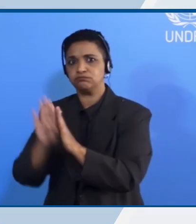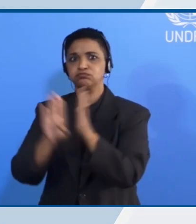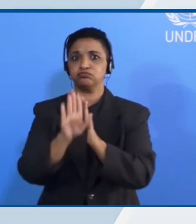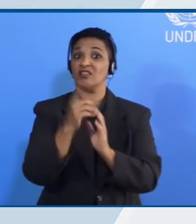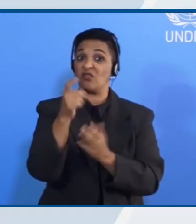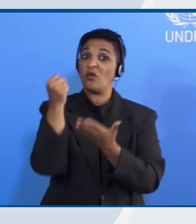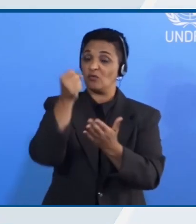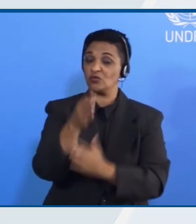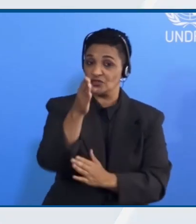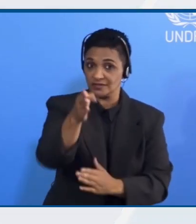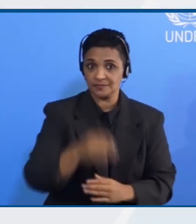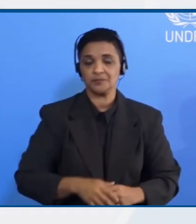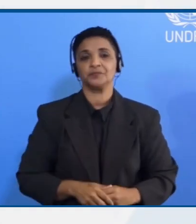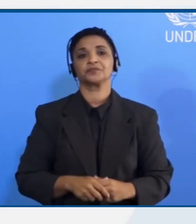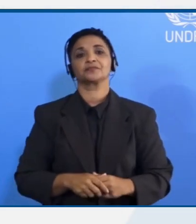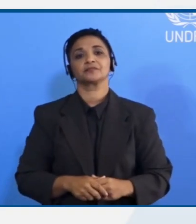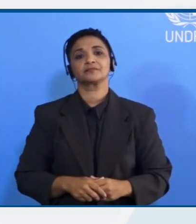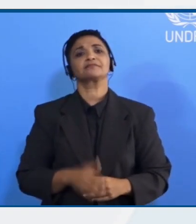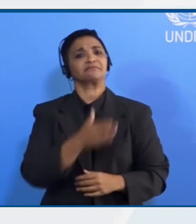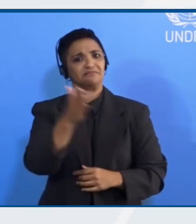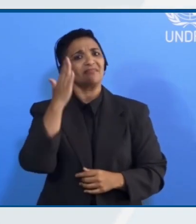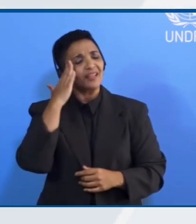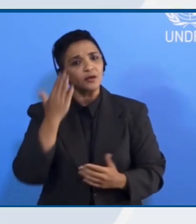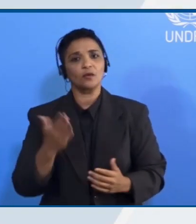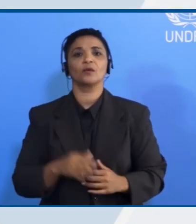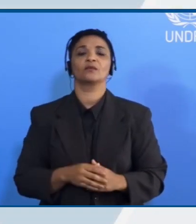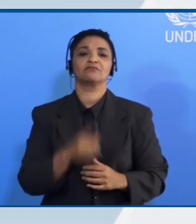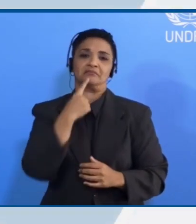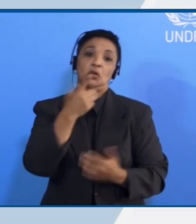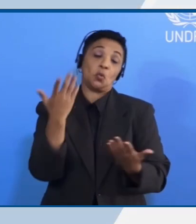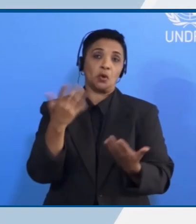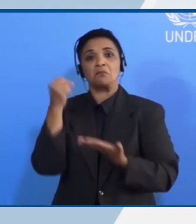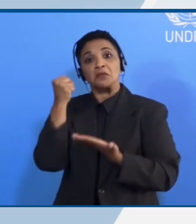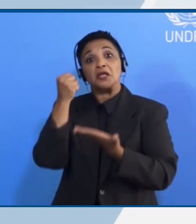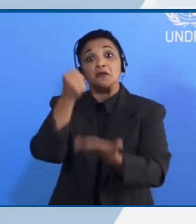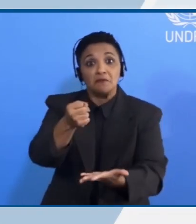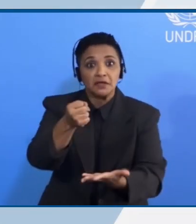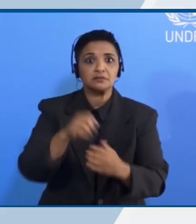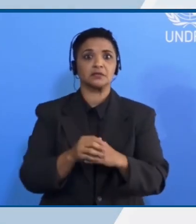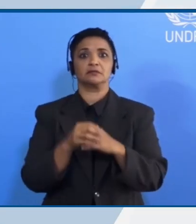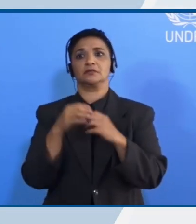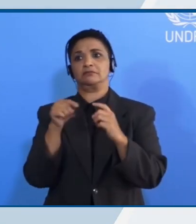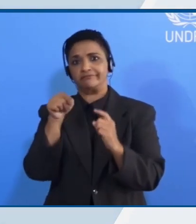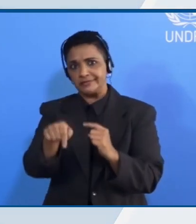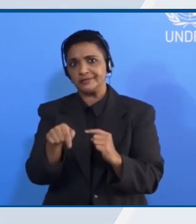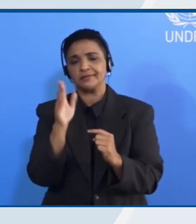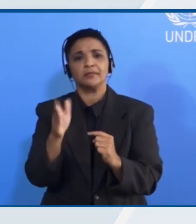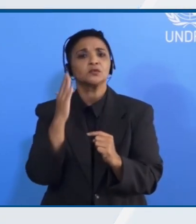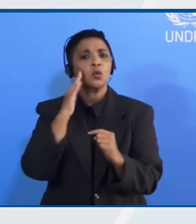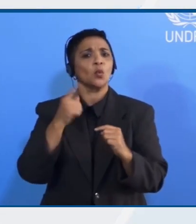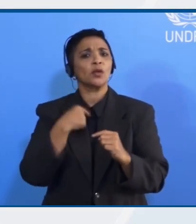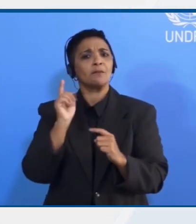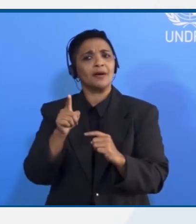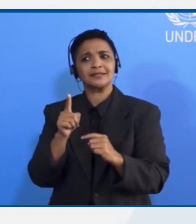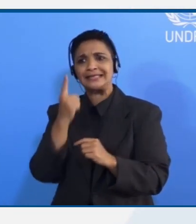future. Now, some of these, when we're talking about, investing in flood defenses, we need also to be able to